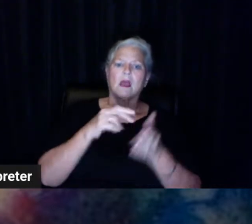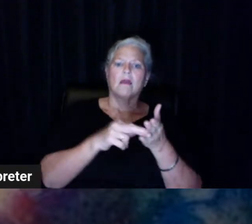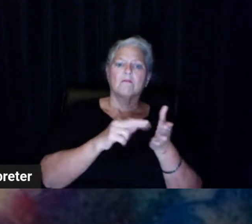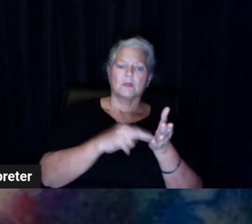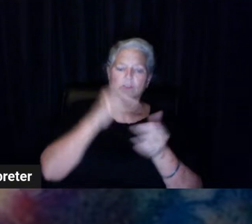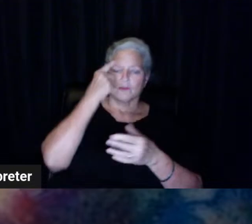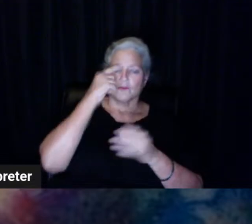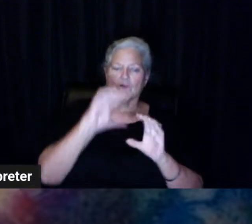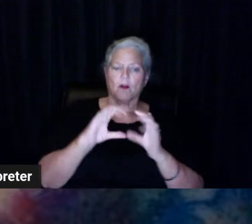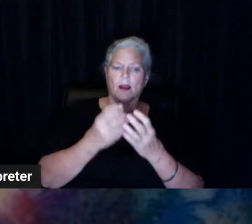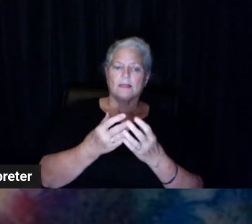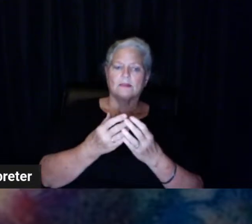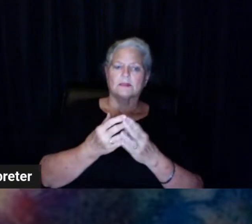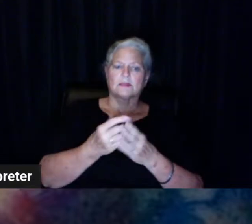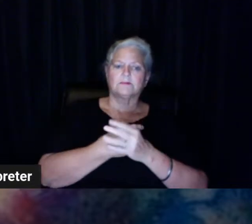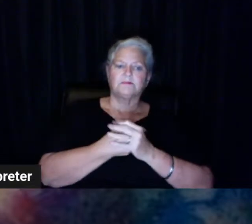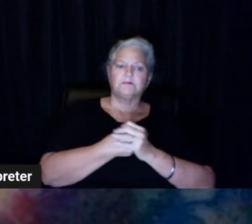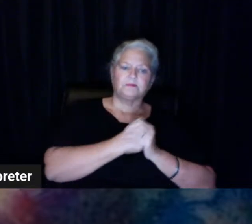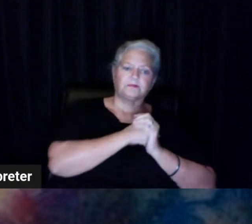classes.